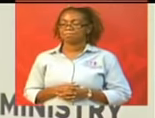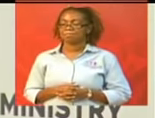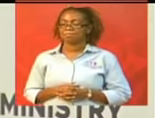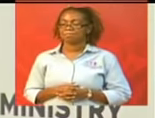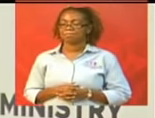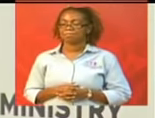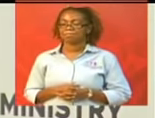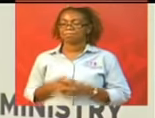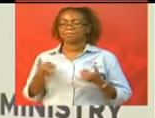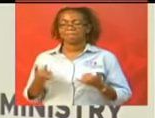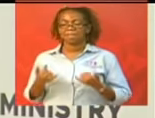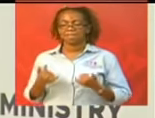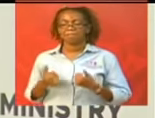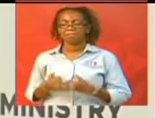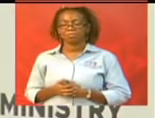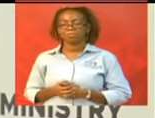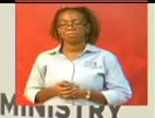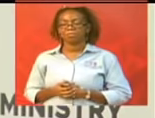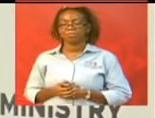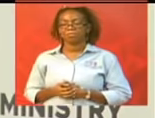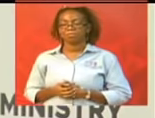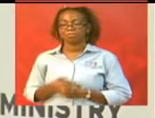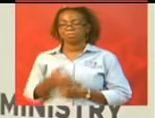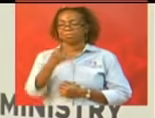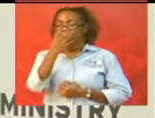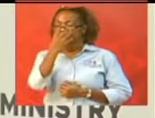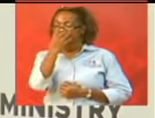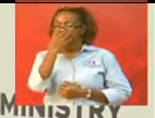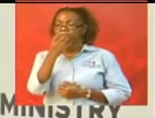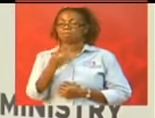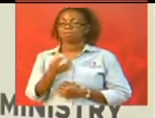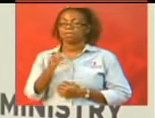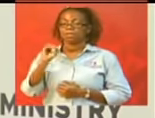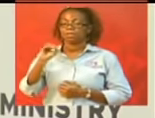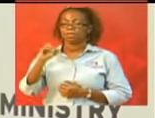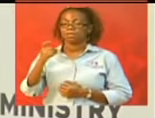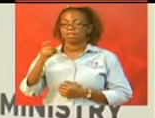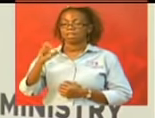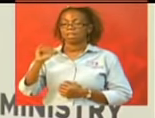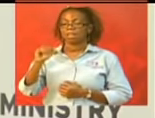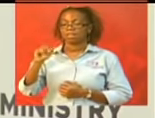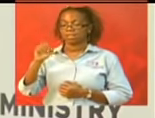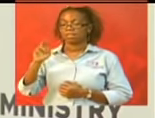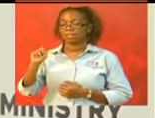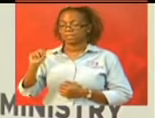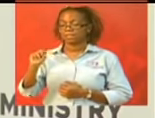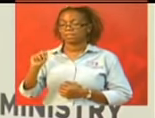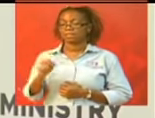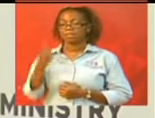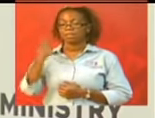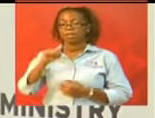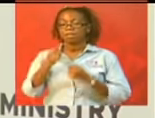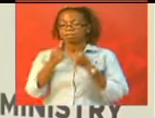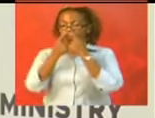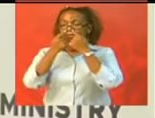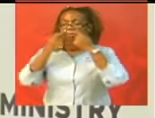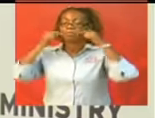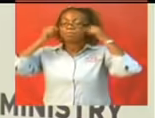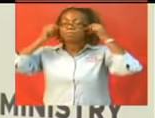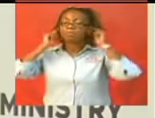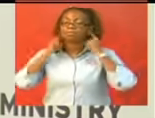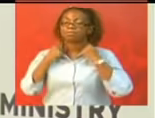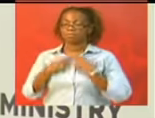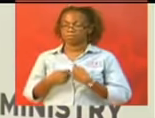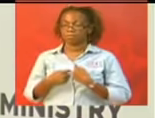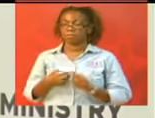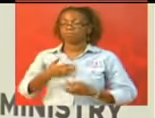of oxygen, based on the projections from the NCRHA's Public Health